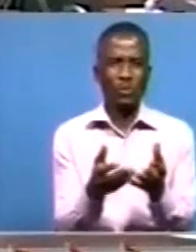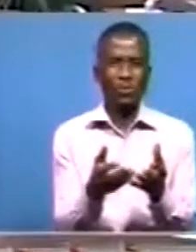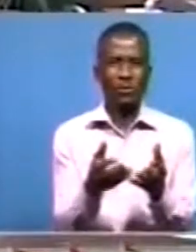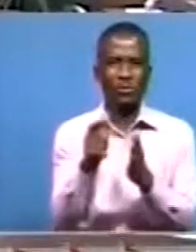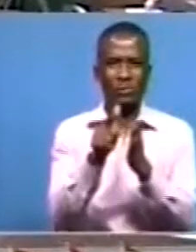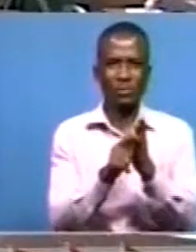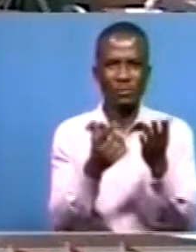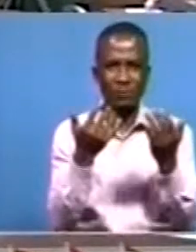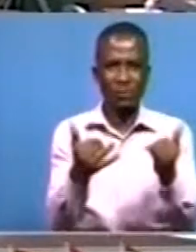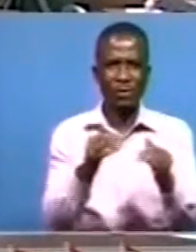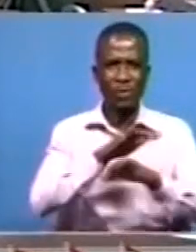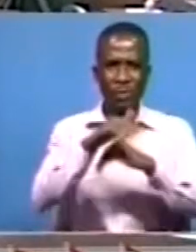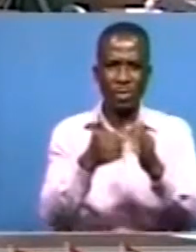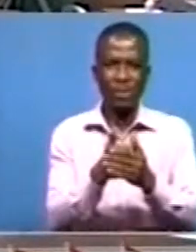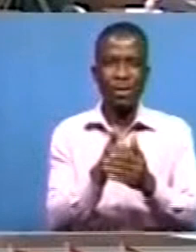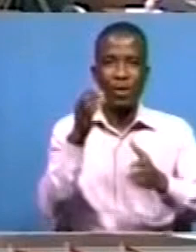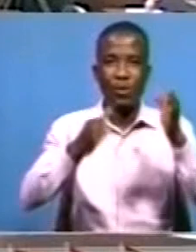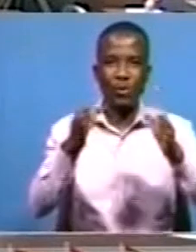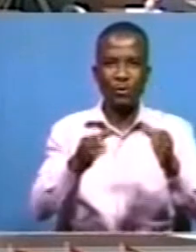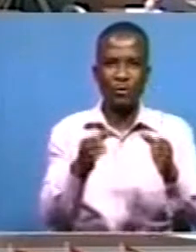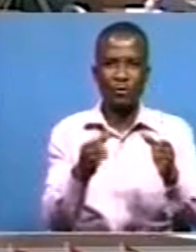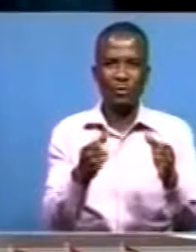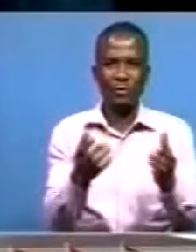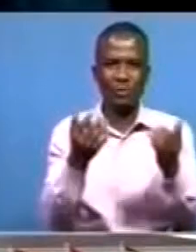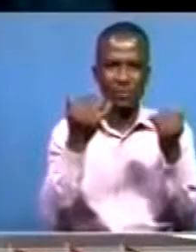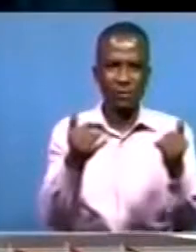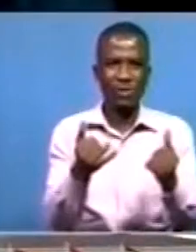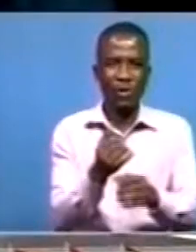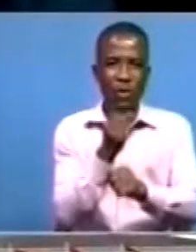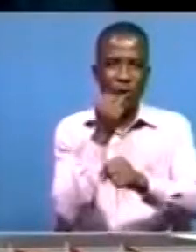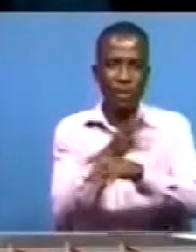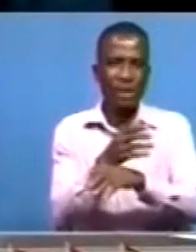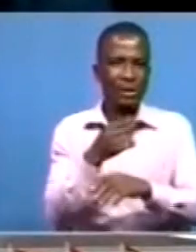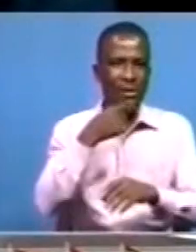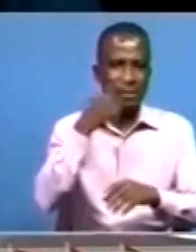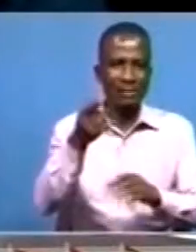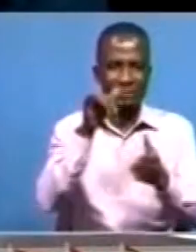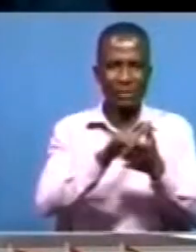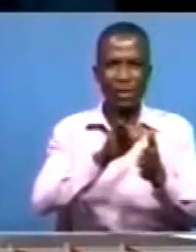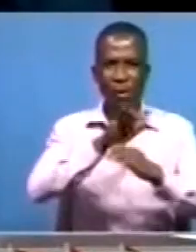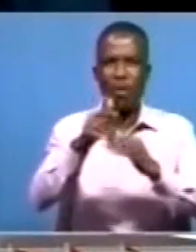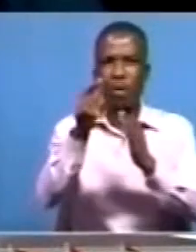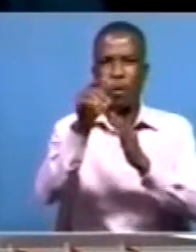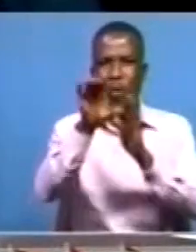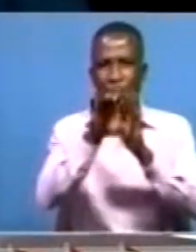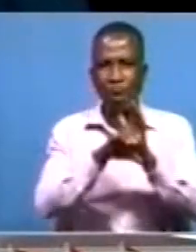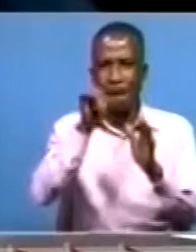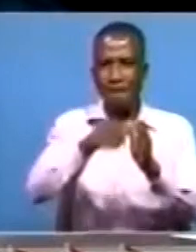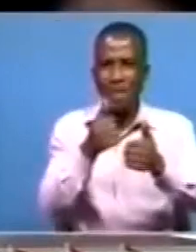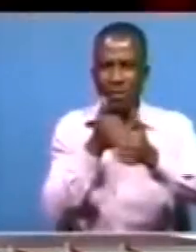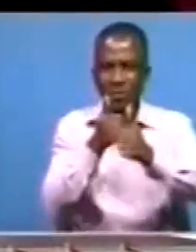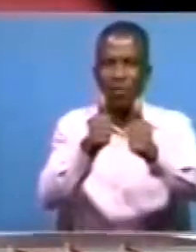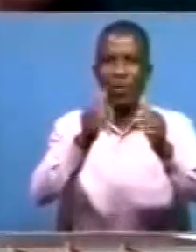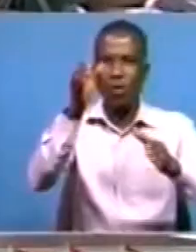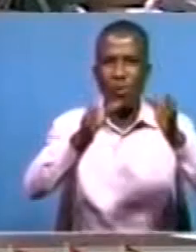law, and settled practice of the courts. We have earlier in this ruling set out the guidelines that all courts must follow when